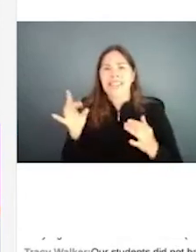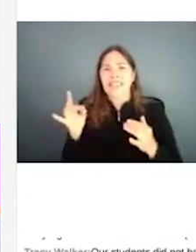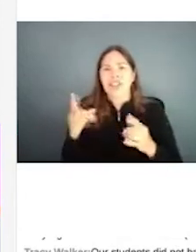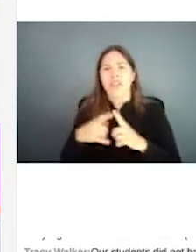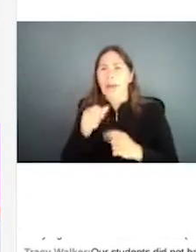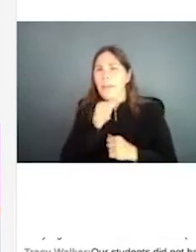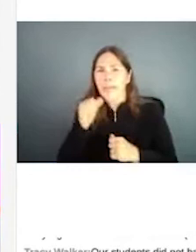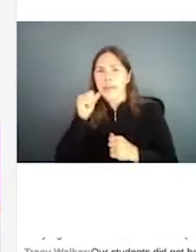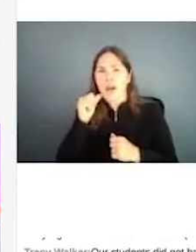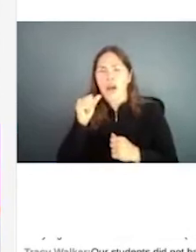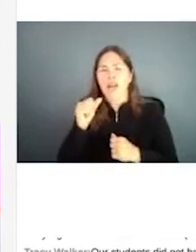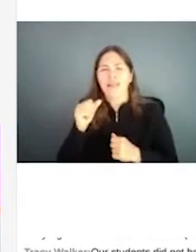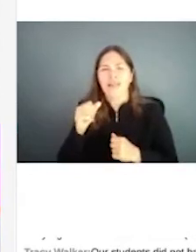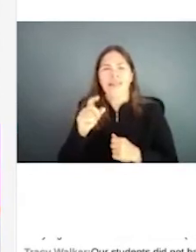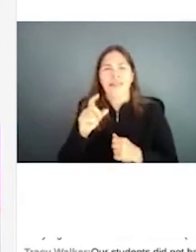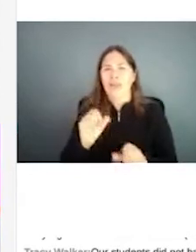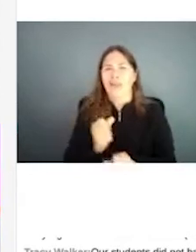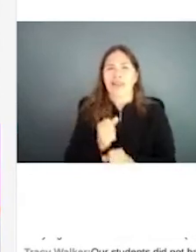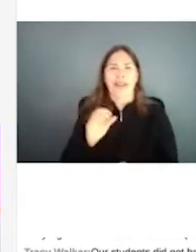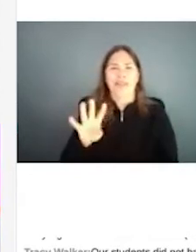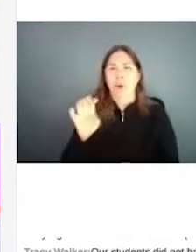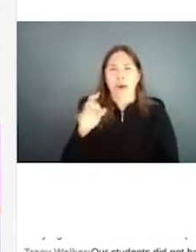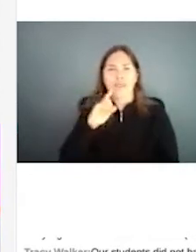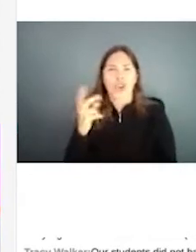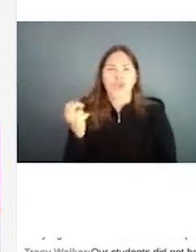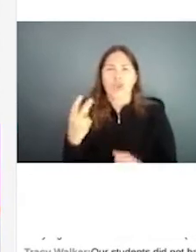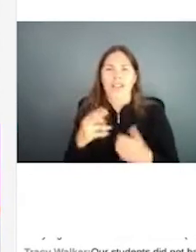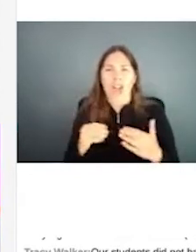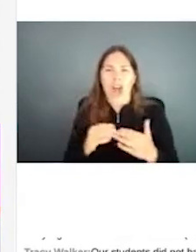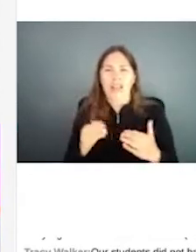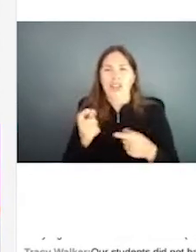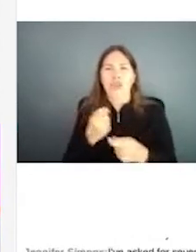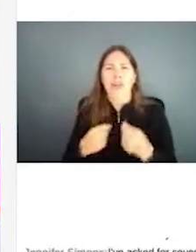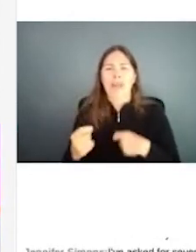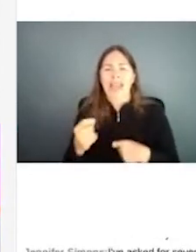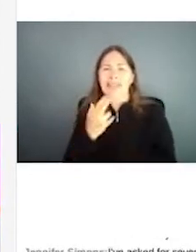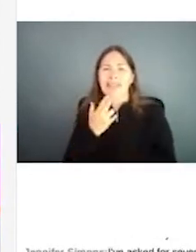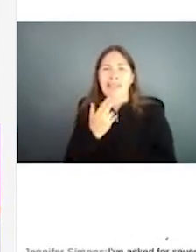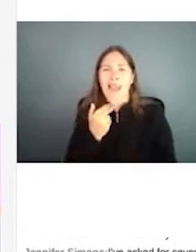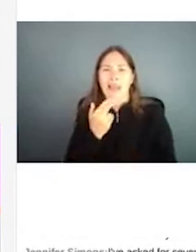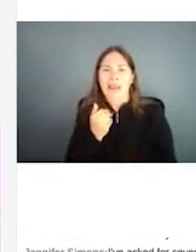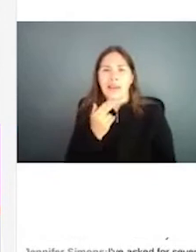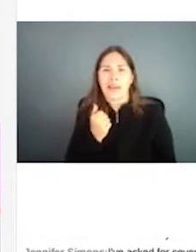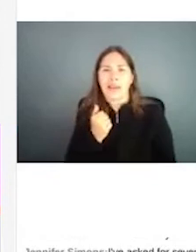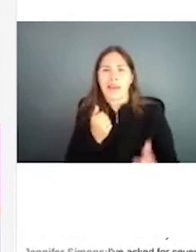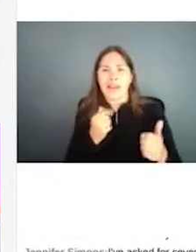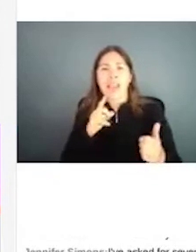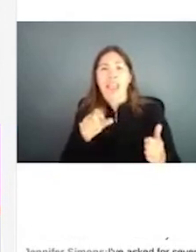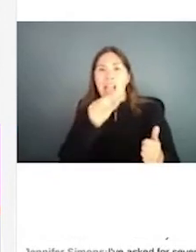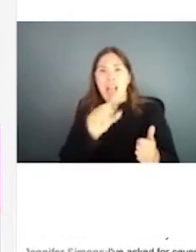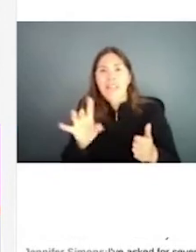Amazon. You can get like 400 for like 12 bucks. It's pretty much replaced candy in my classroom, and they love those little